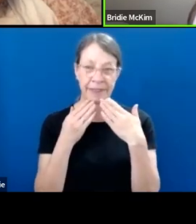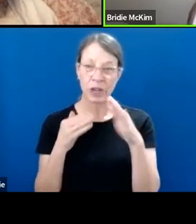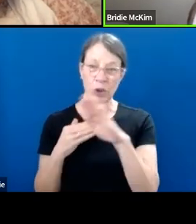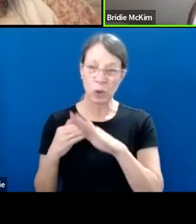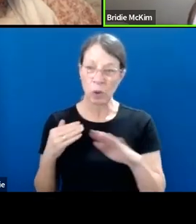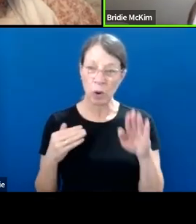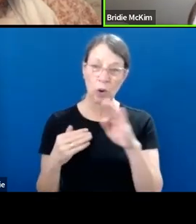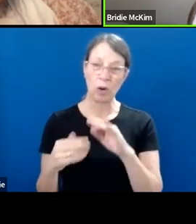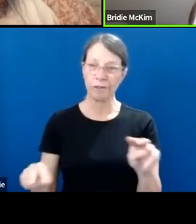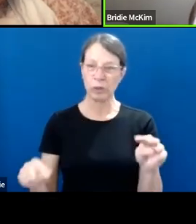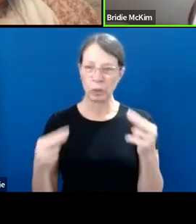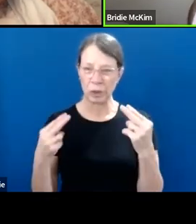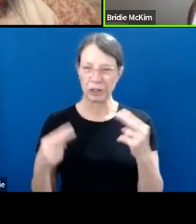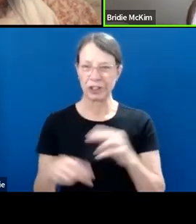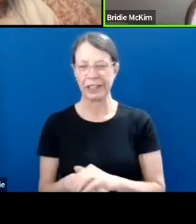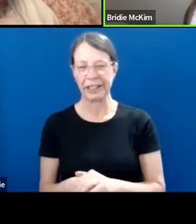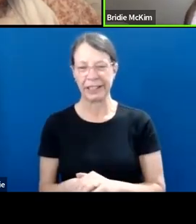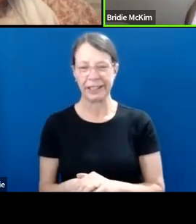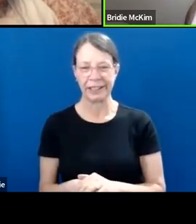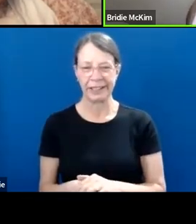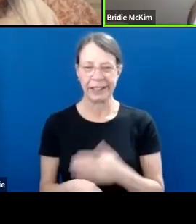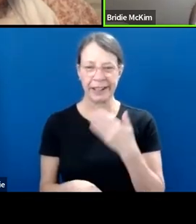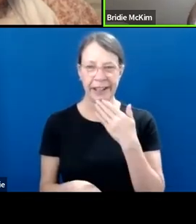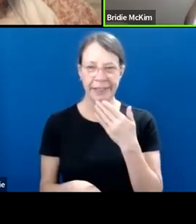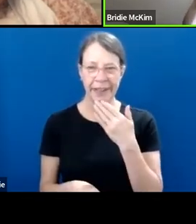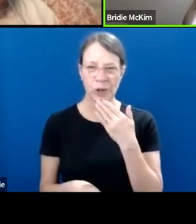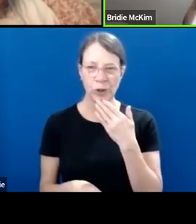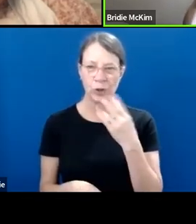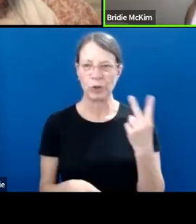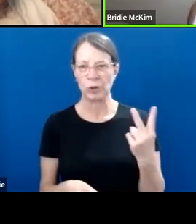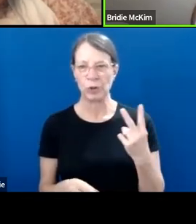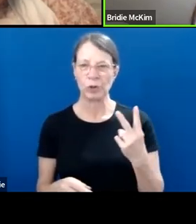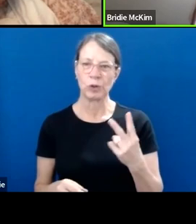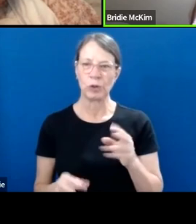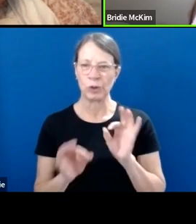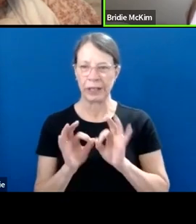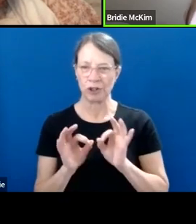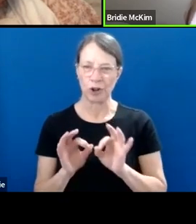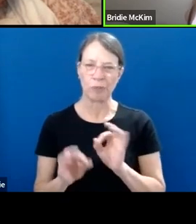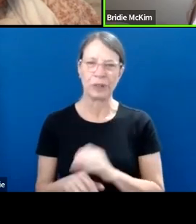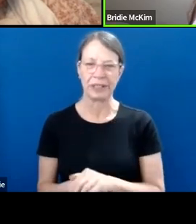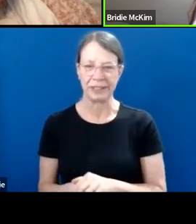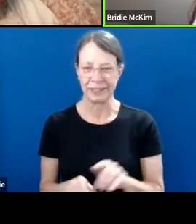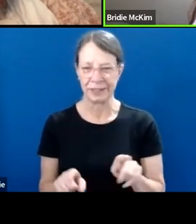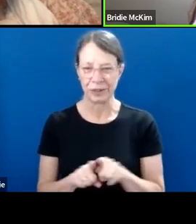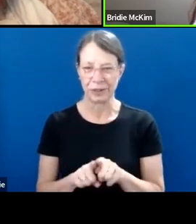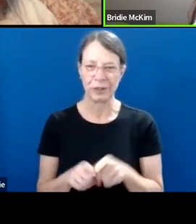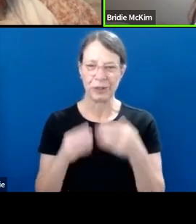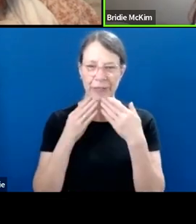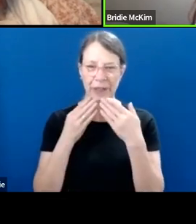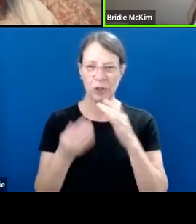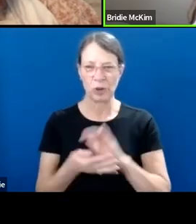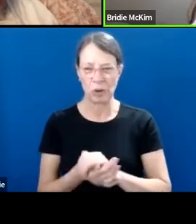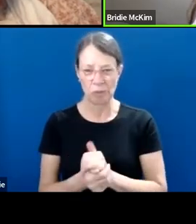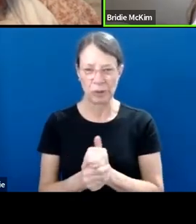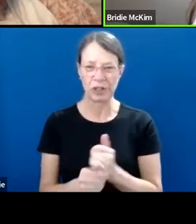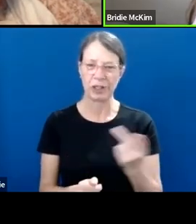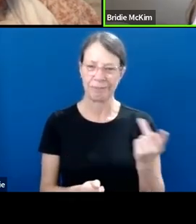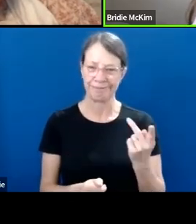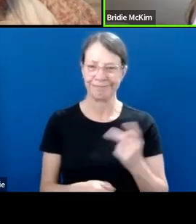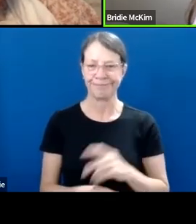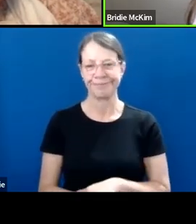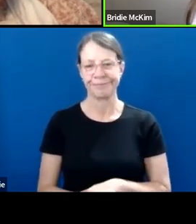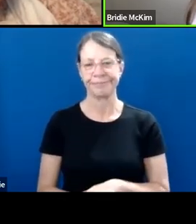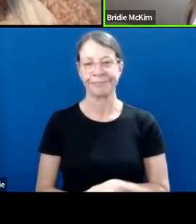joining us. And I just want to say thank you to our Auslan interpreters, Kelly and Kerry. Really appreciate you being here.